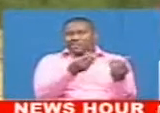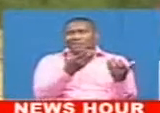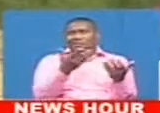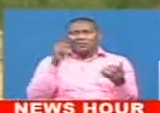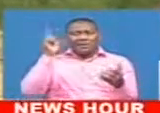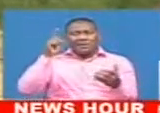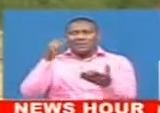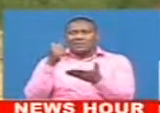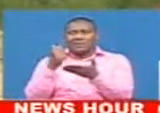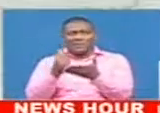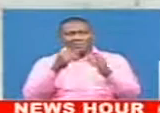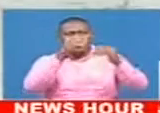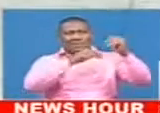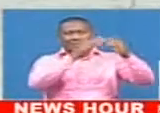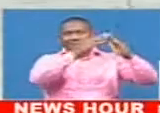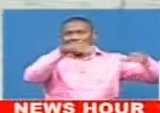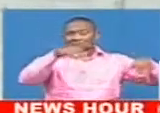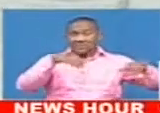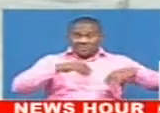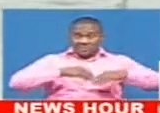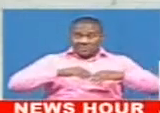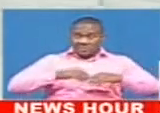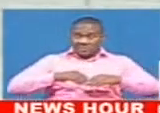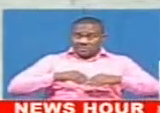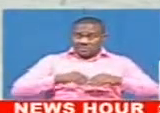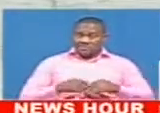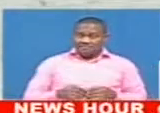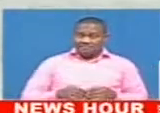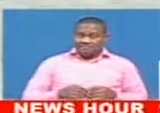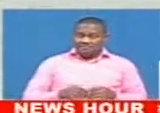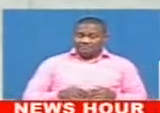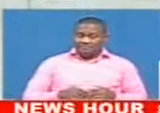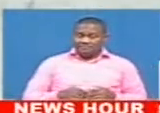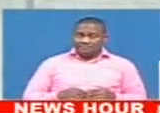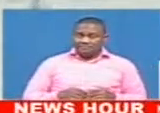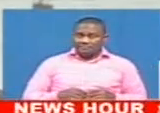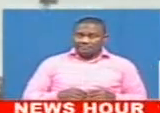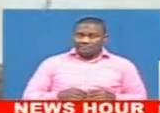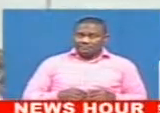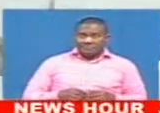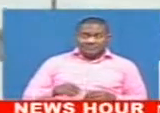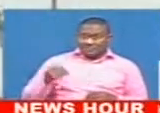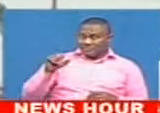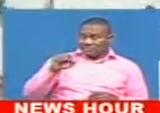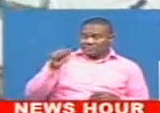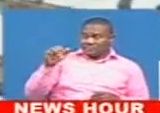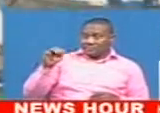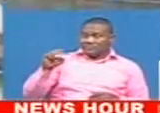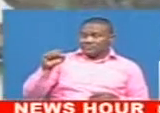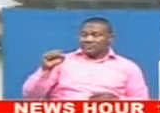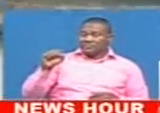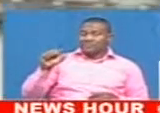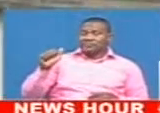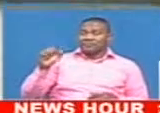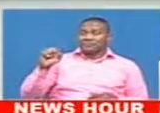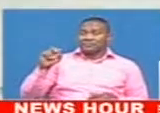that assembly can help them to build. A resident, Mr. Samson Servoji, said a similar thing happened